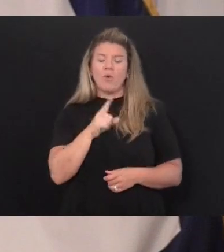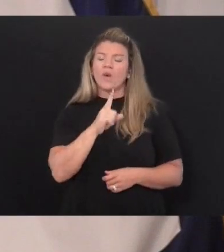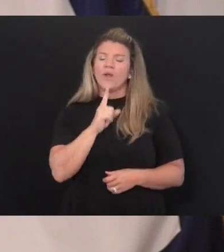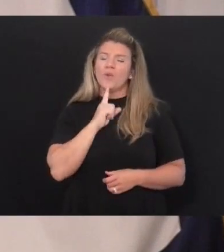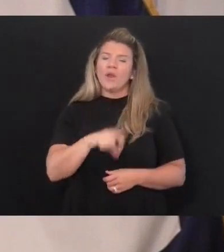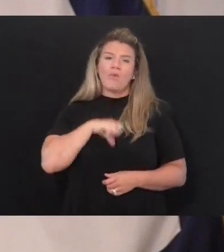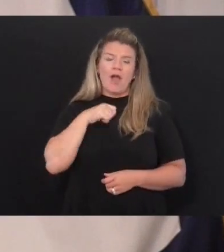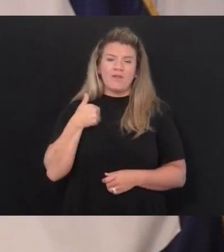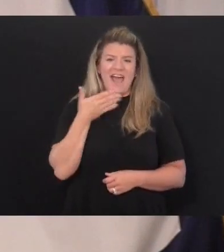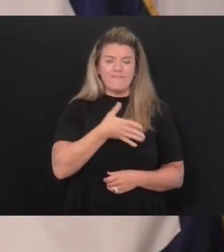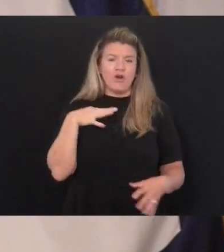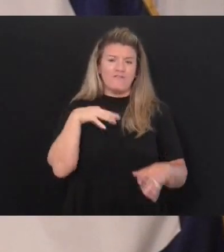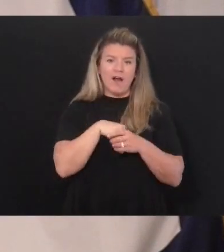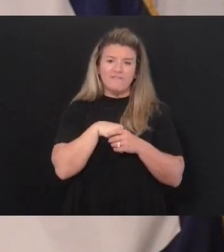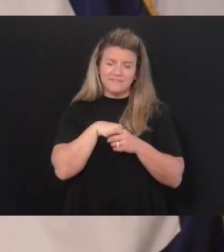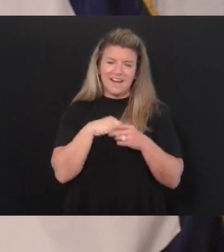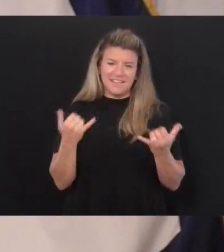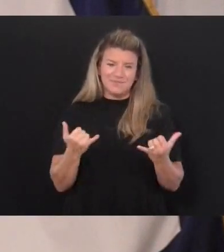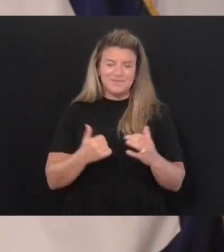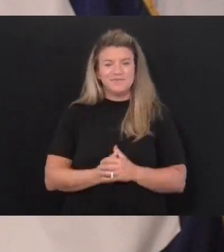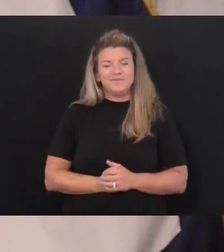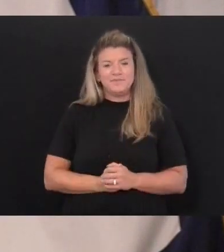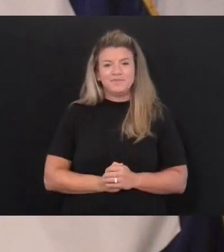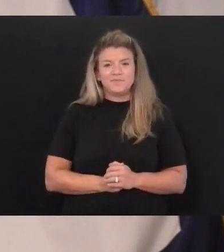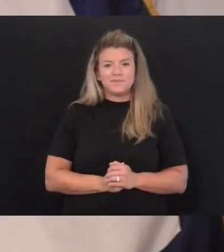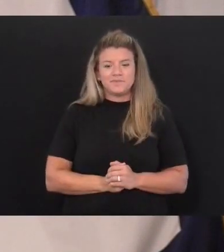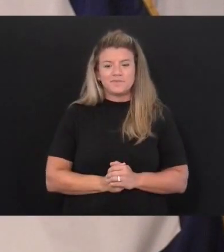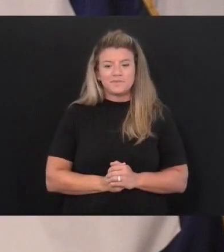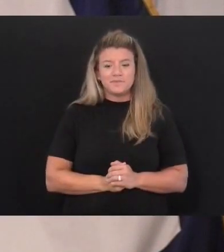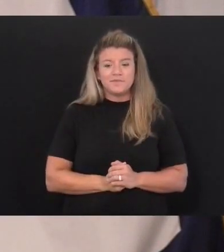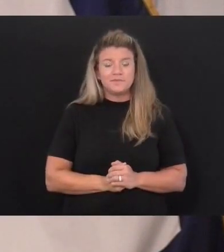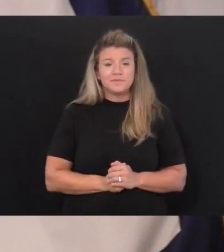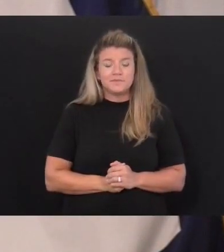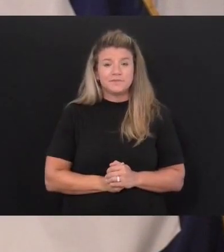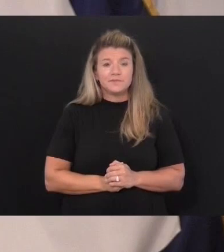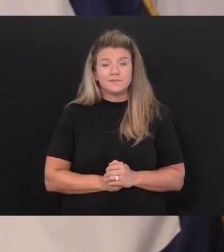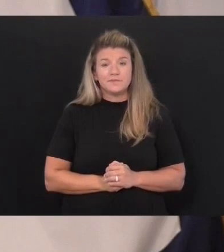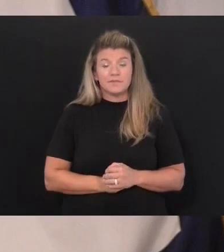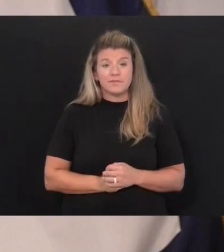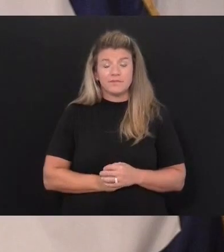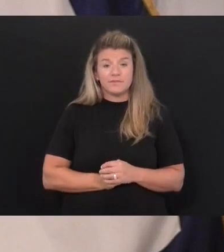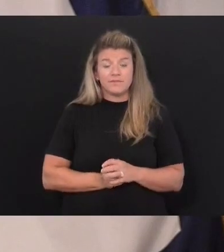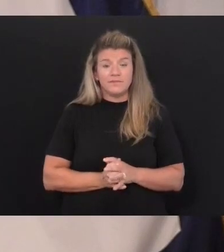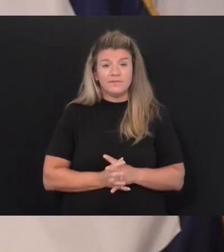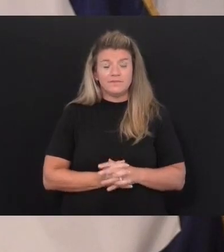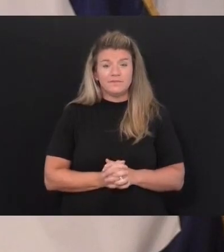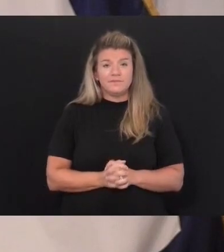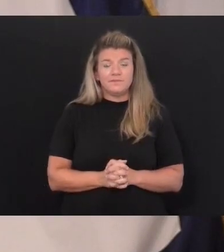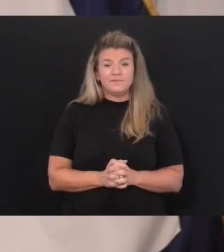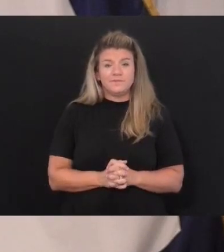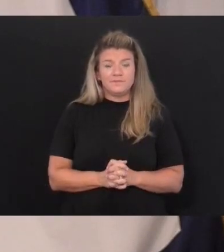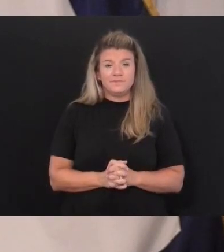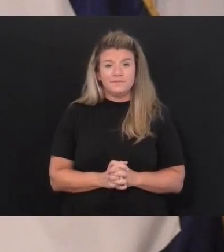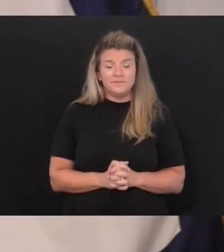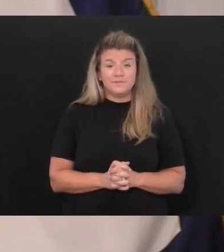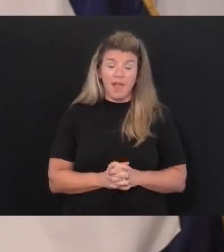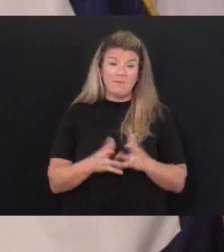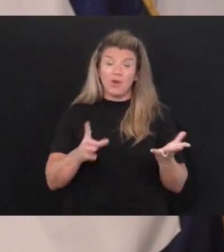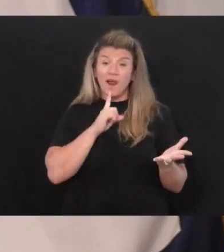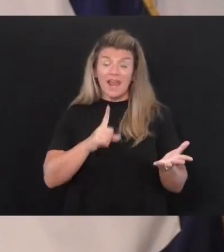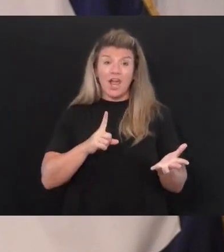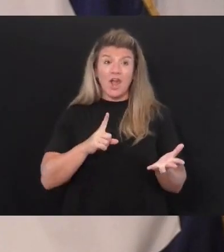more information coming from our experts and everything to tell us go now, shut the bars